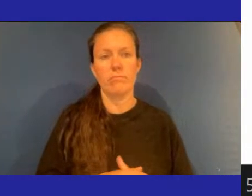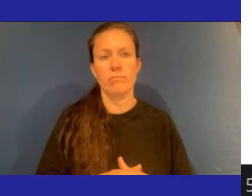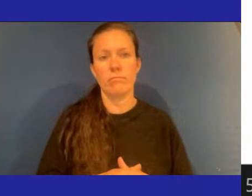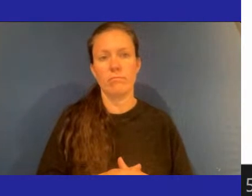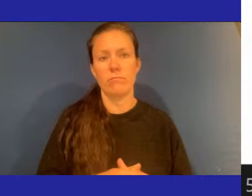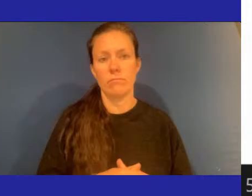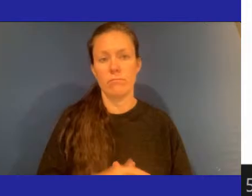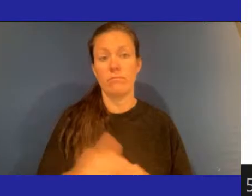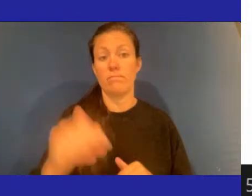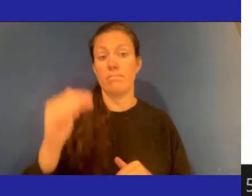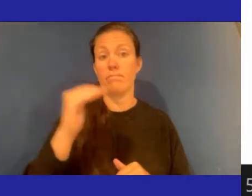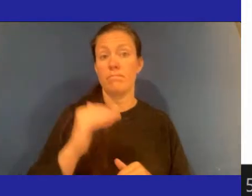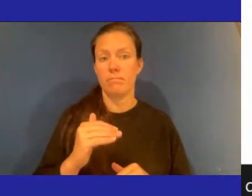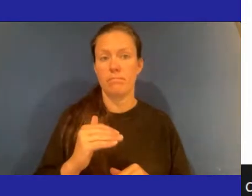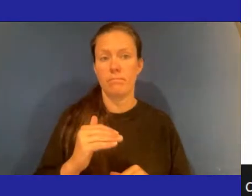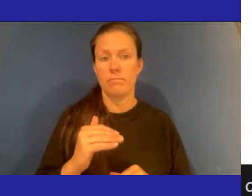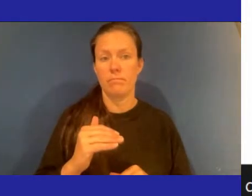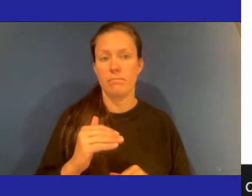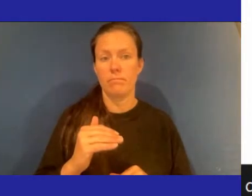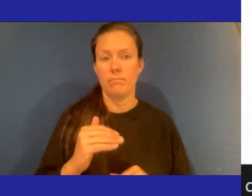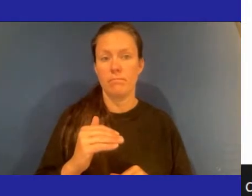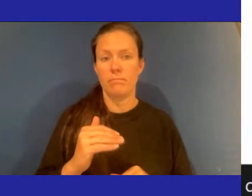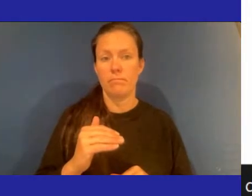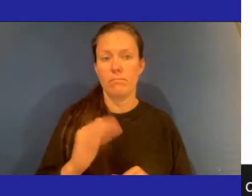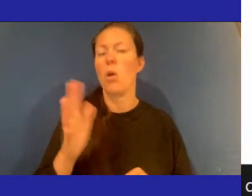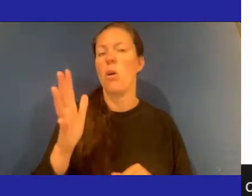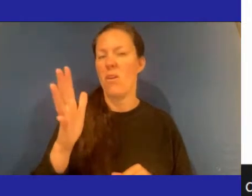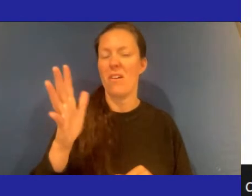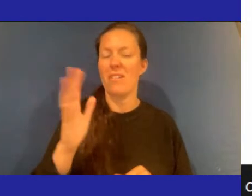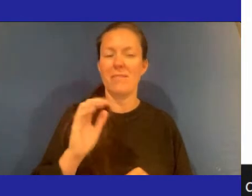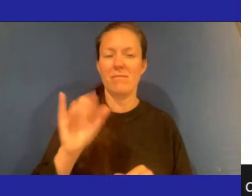Next slide, please. Oh, yeah, that's a slide.